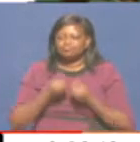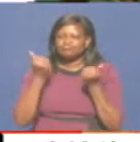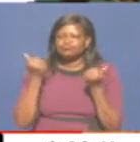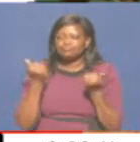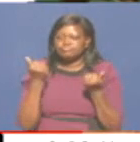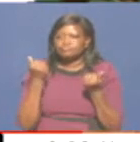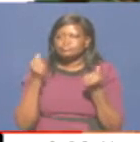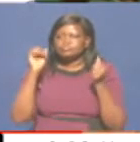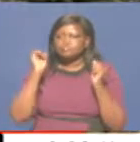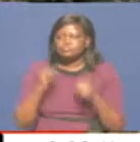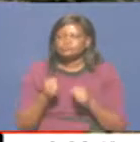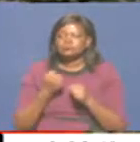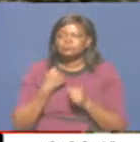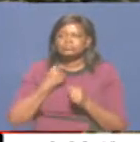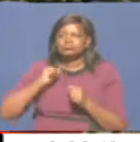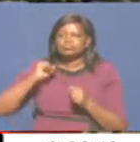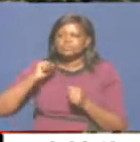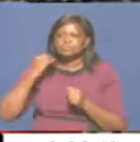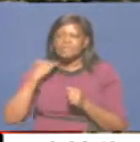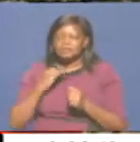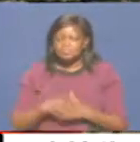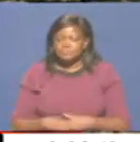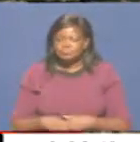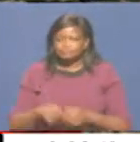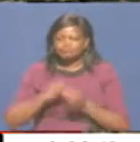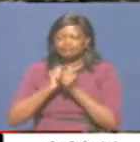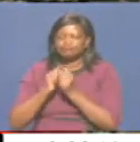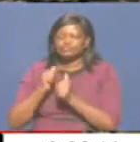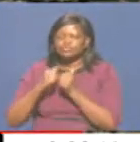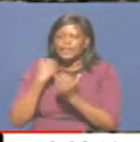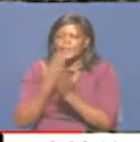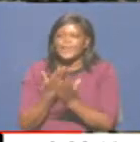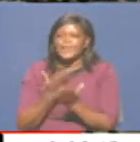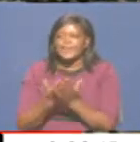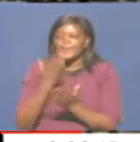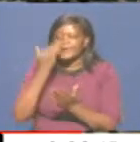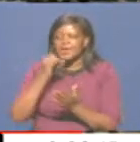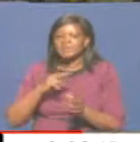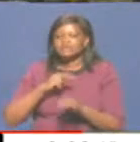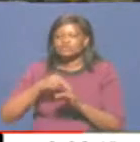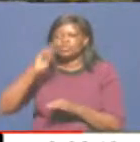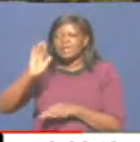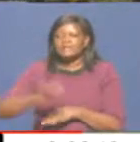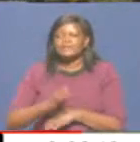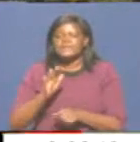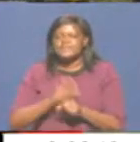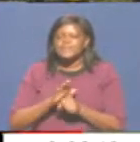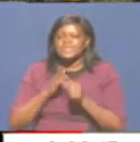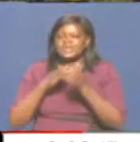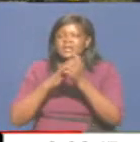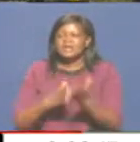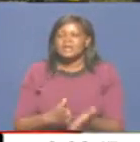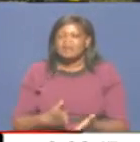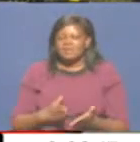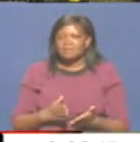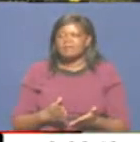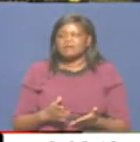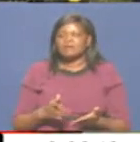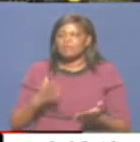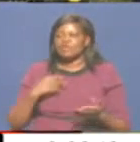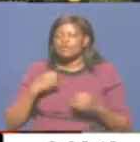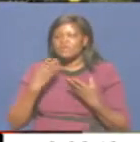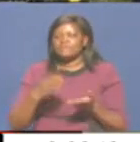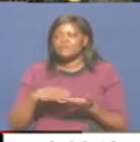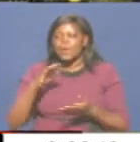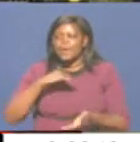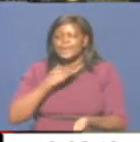possible abuses by criminals. The amendments, which were proposed by National Assembly Majority Leader Amos Kimunya, seeks to give more powers